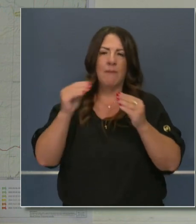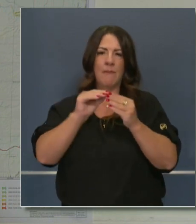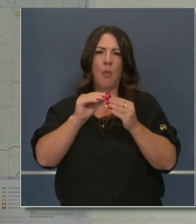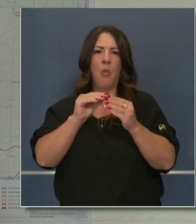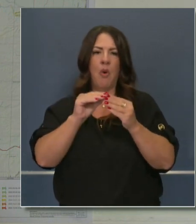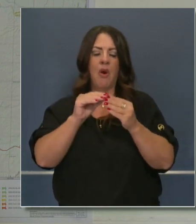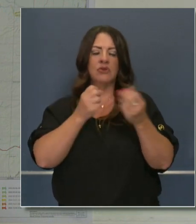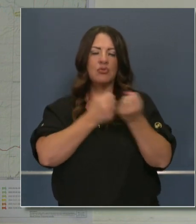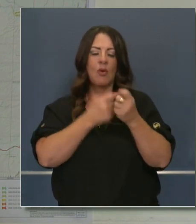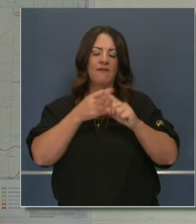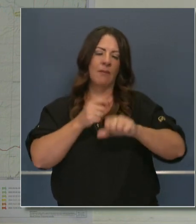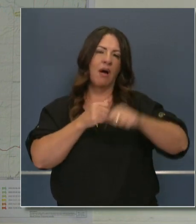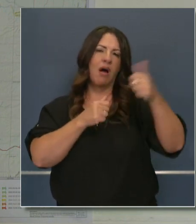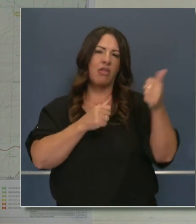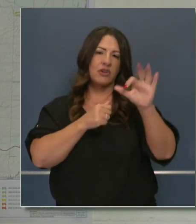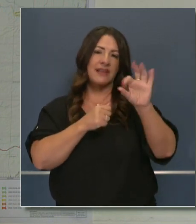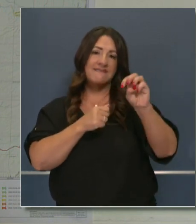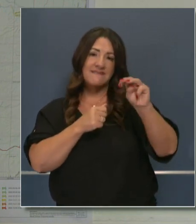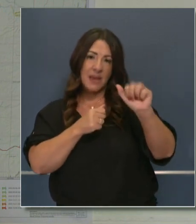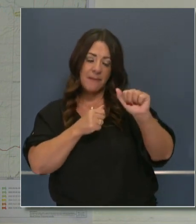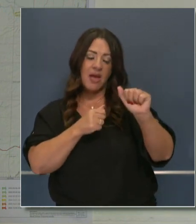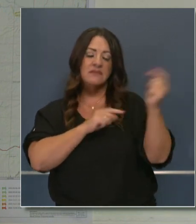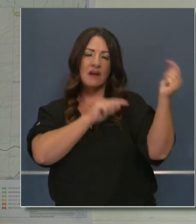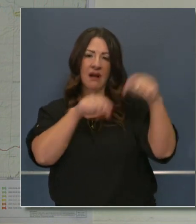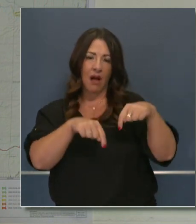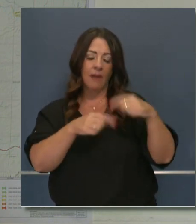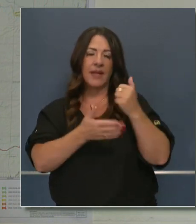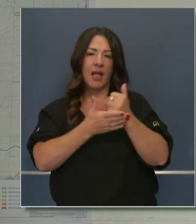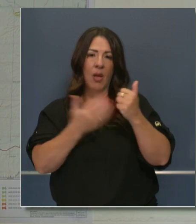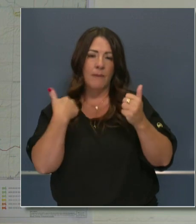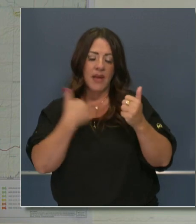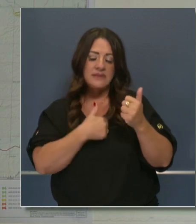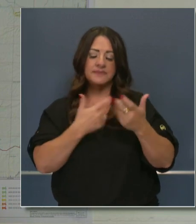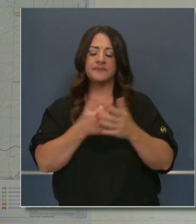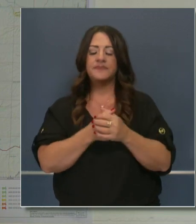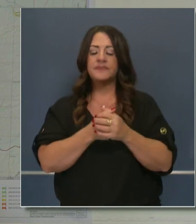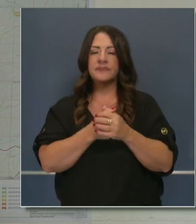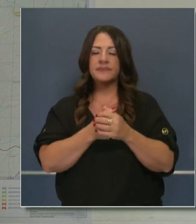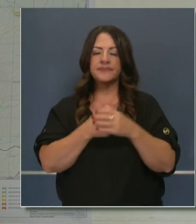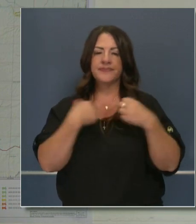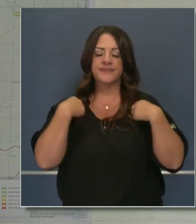partners at FEMA. One way we did is early on, we were able to achieve,